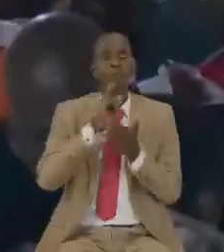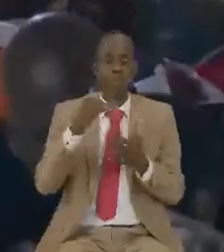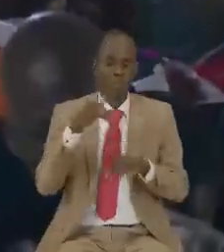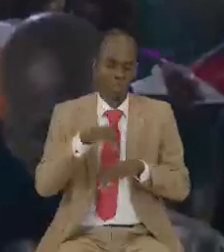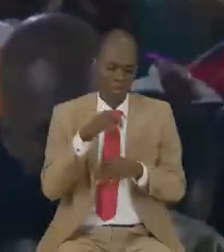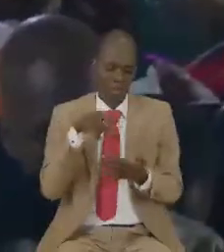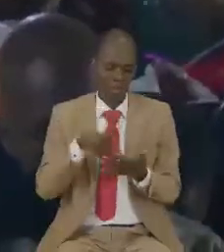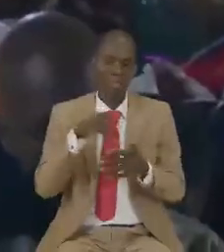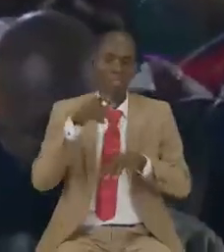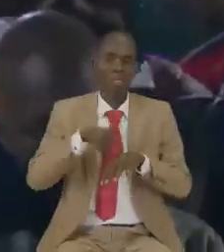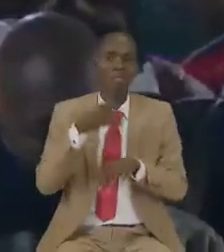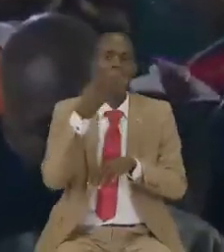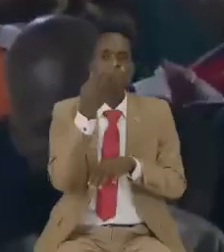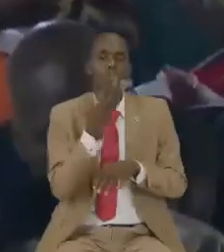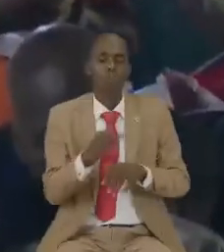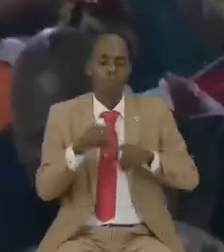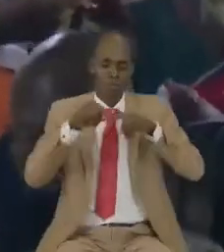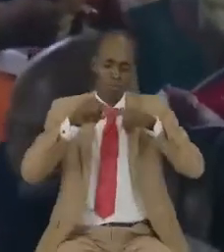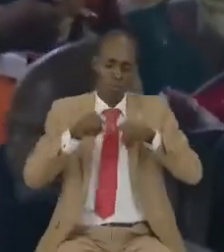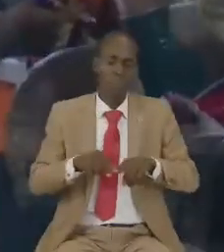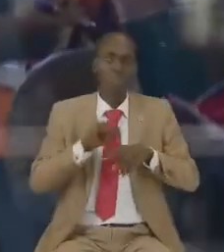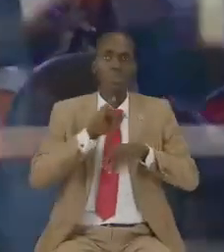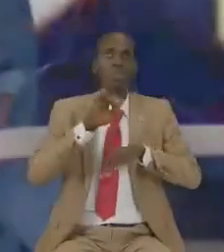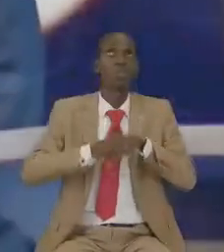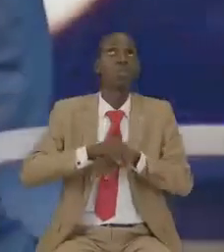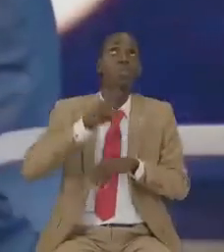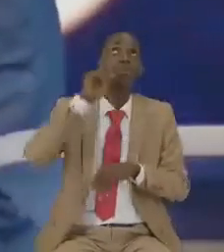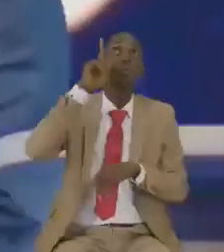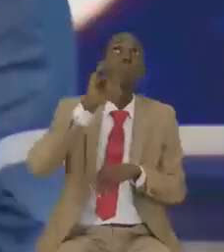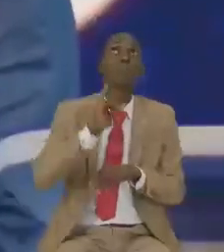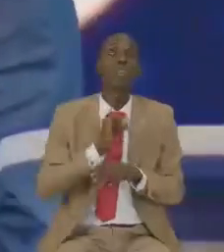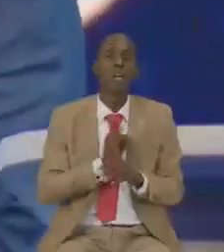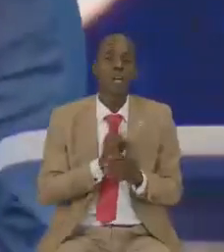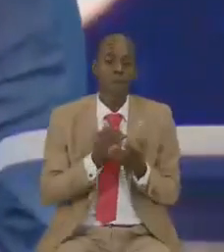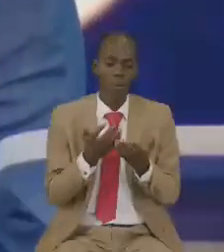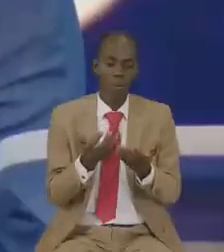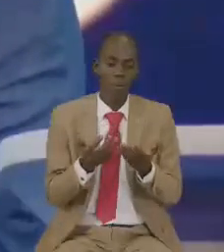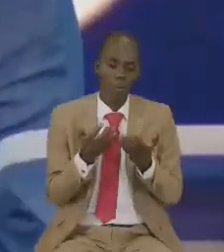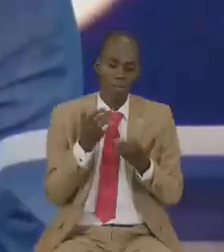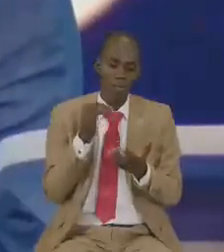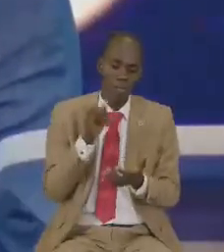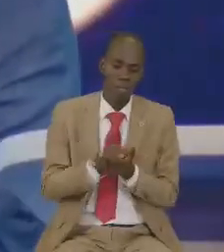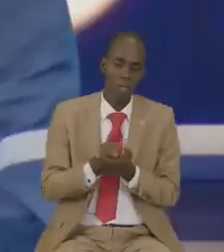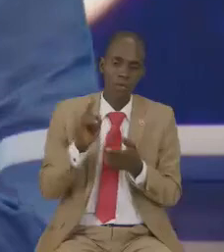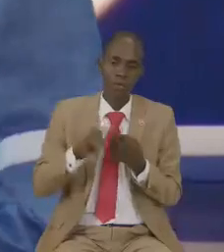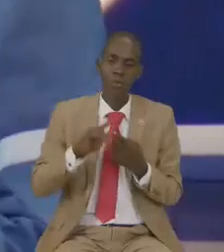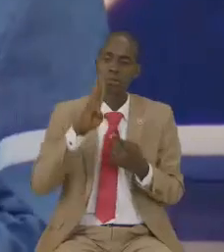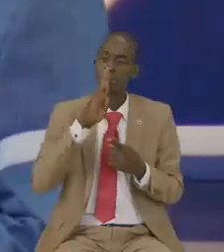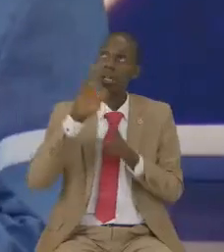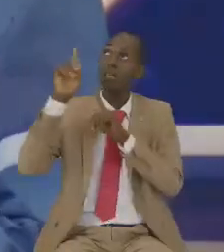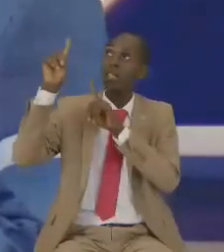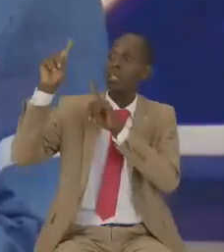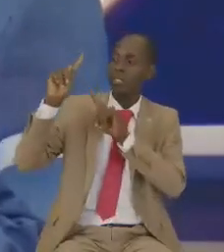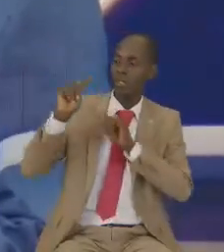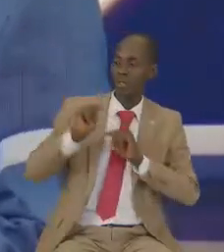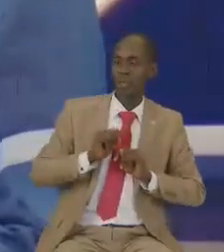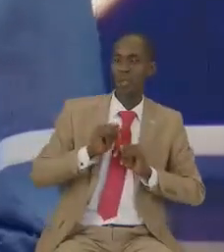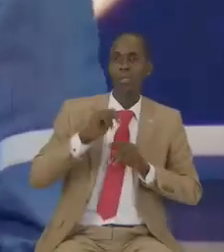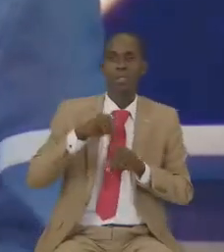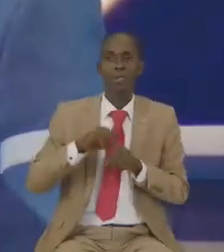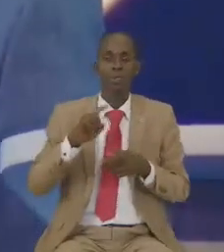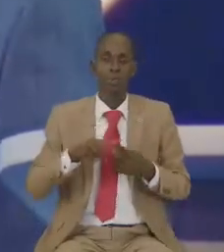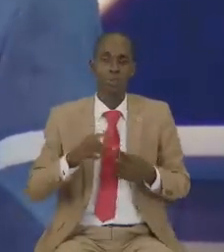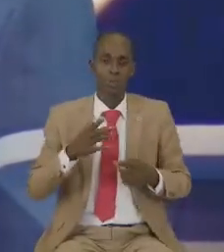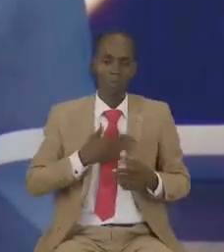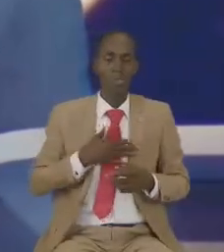time of relying on you, I want that to be transferred to my account. He